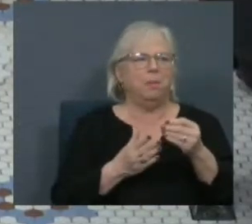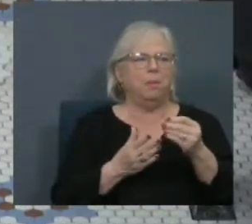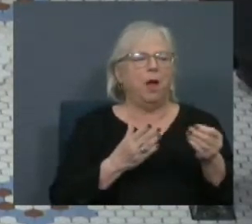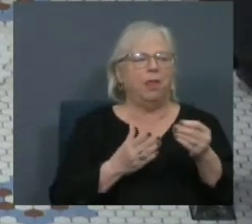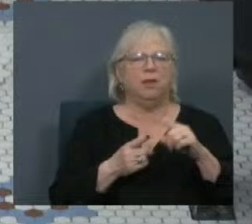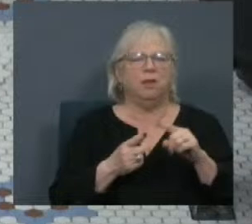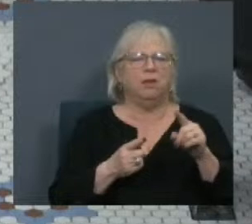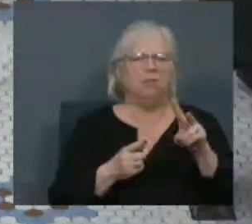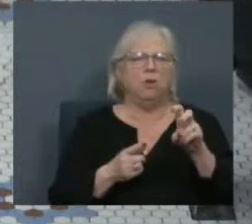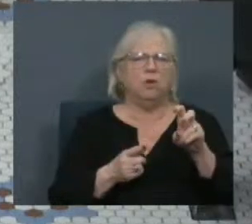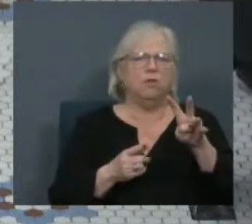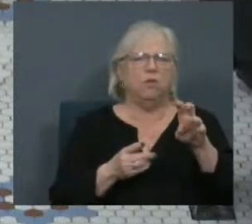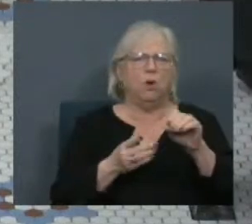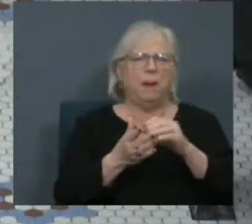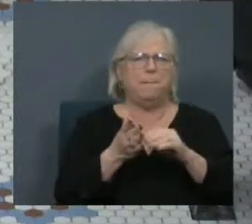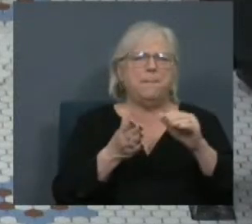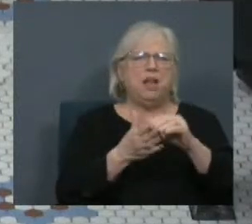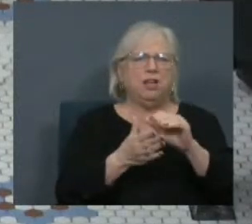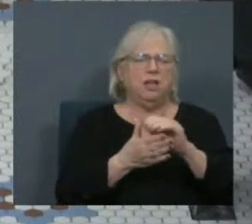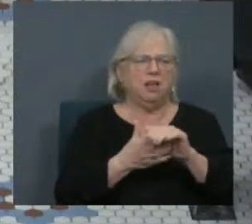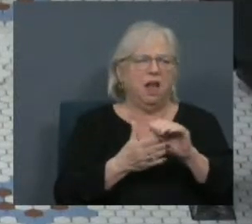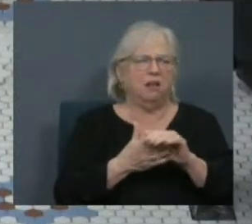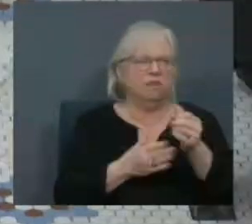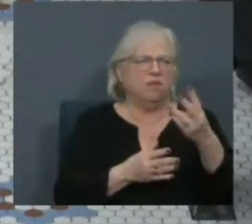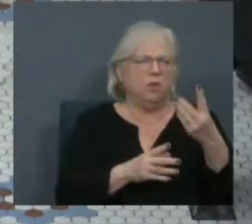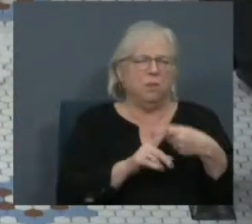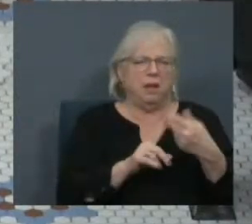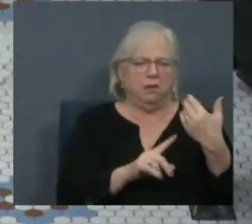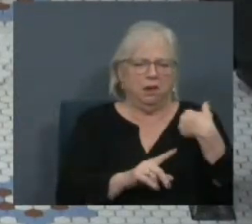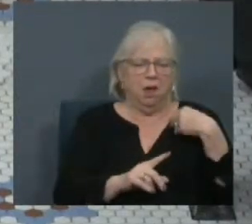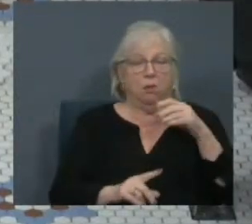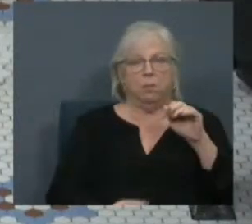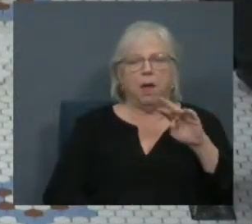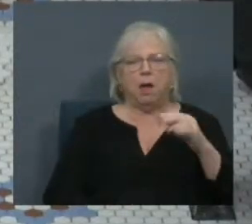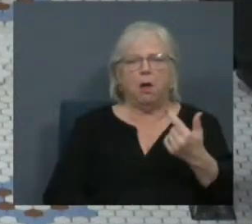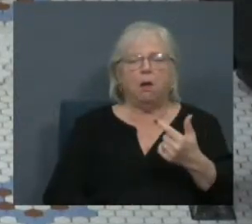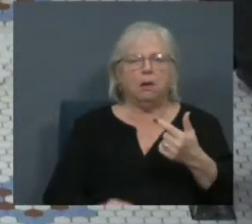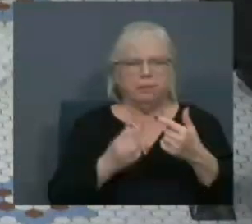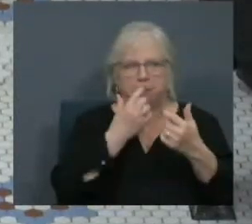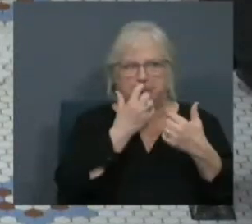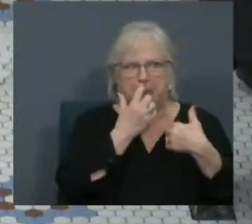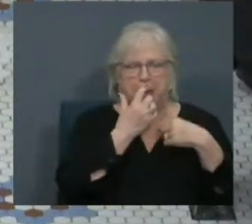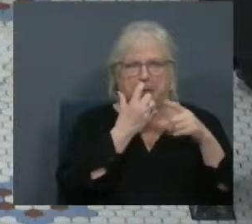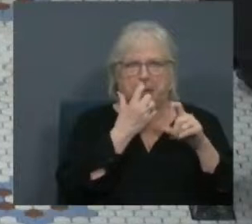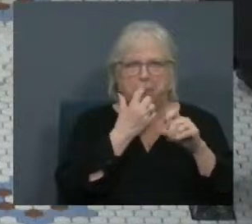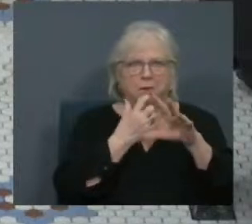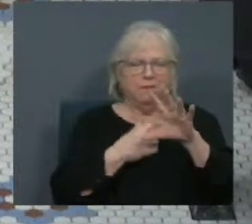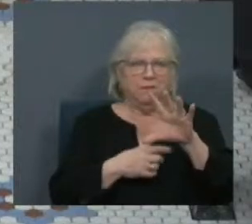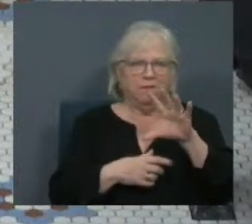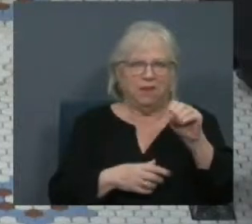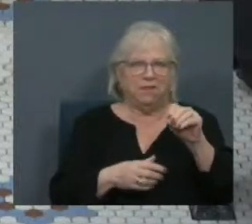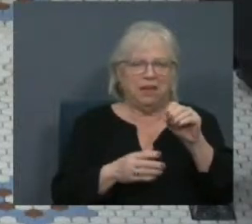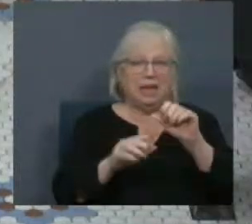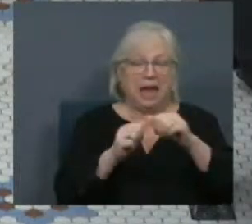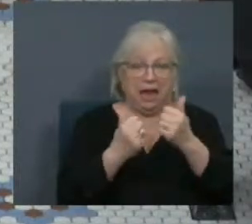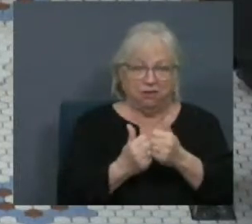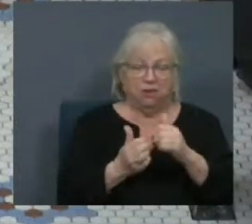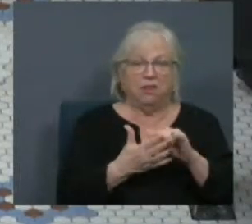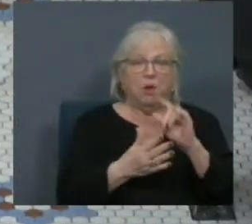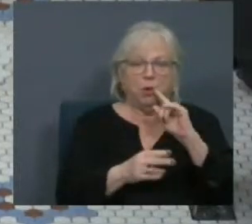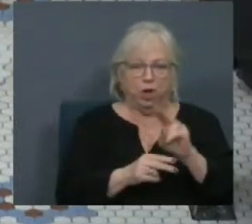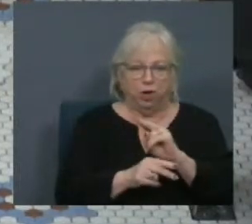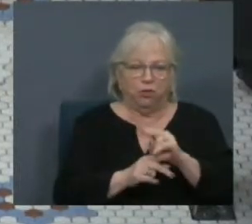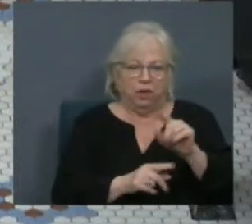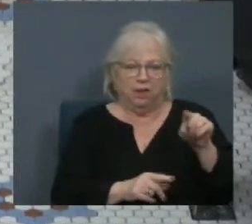million, okay? By August, there was 150 agencies that were using